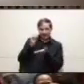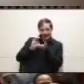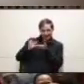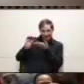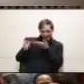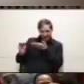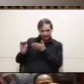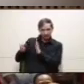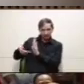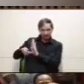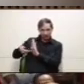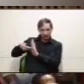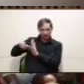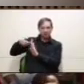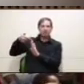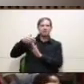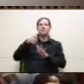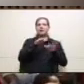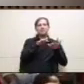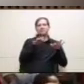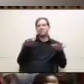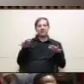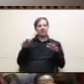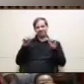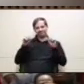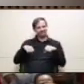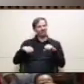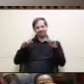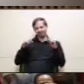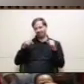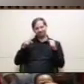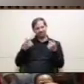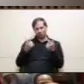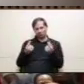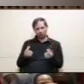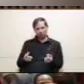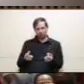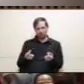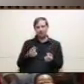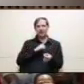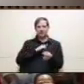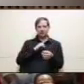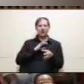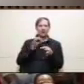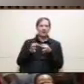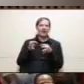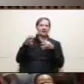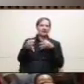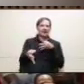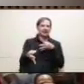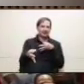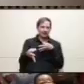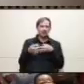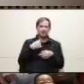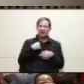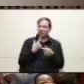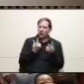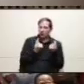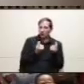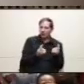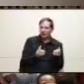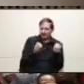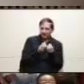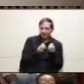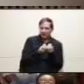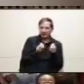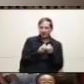our people did not play onto that part as much as we anticipated. Hence, we extended it. But we're doing something, and we are